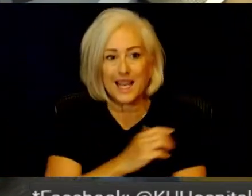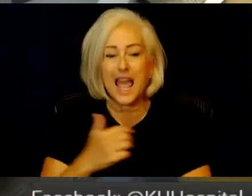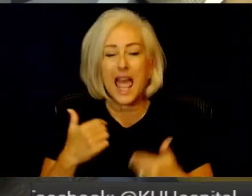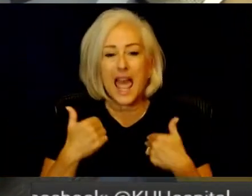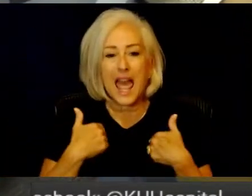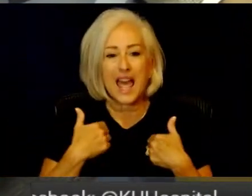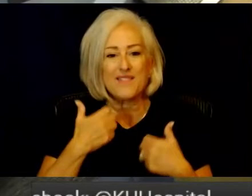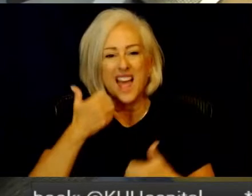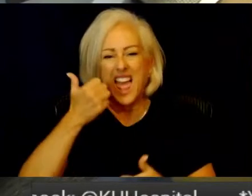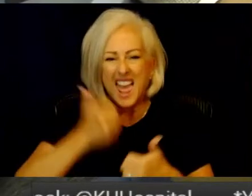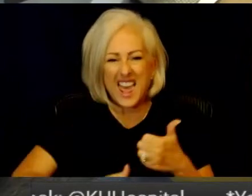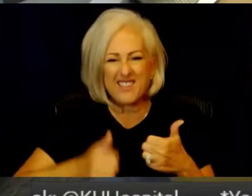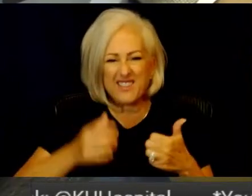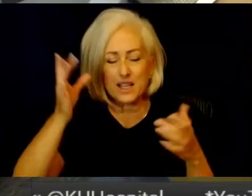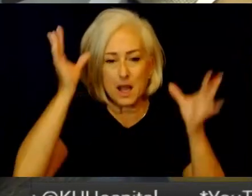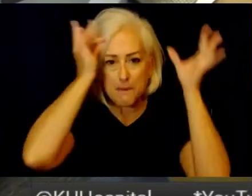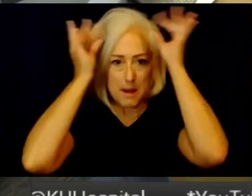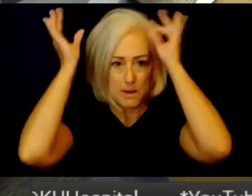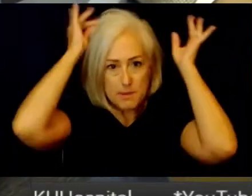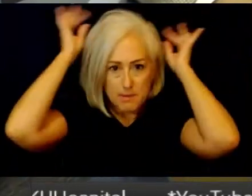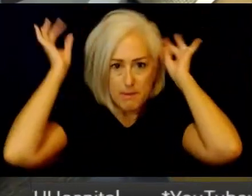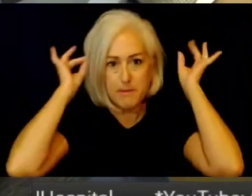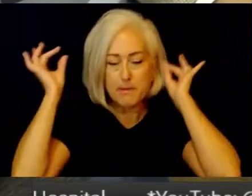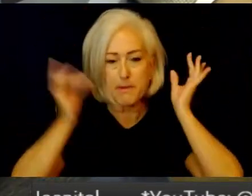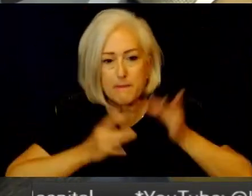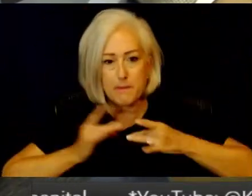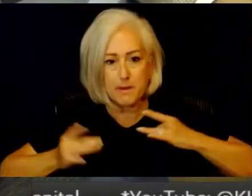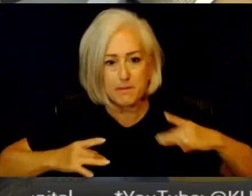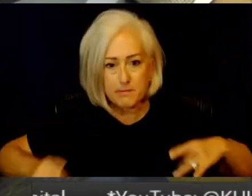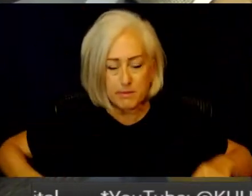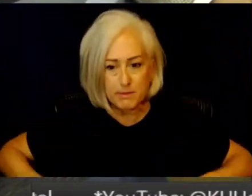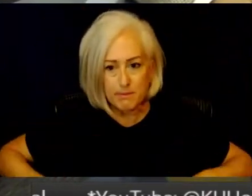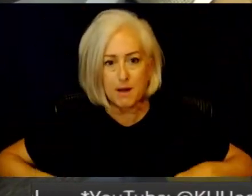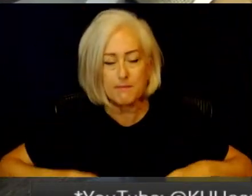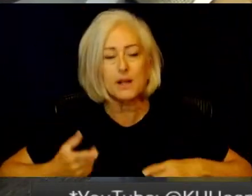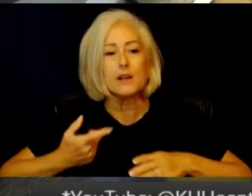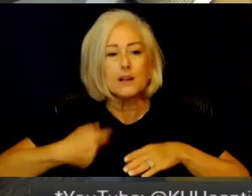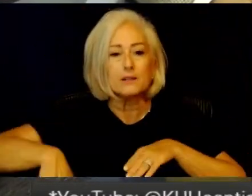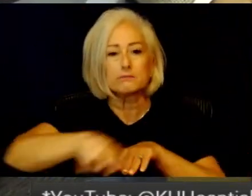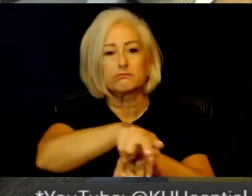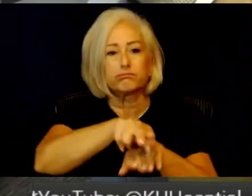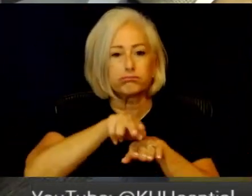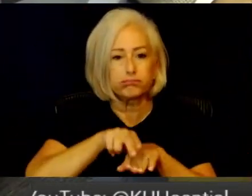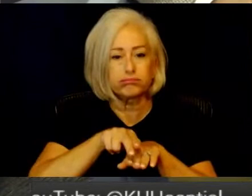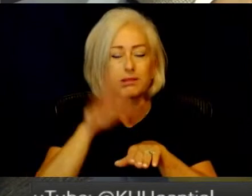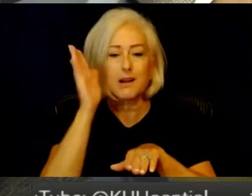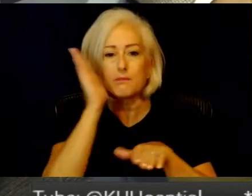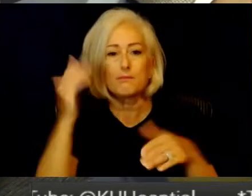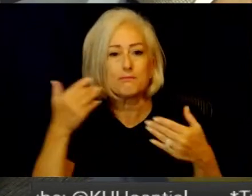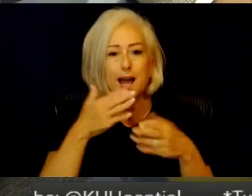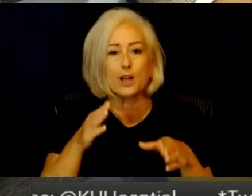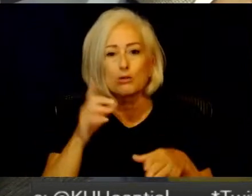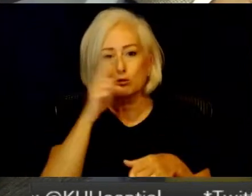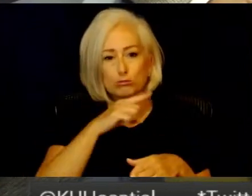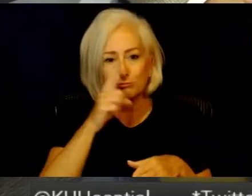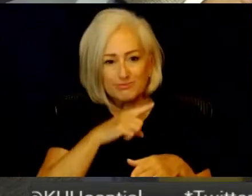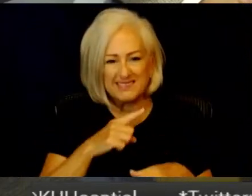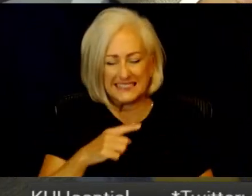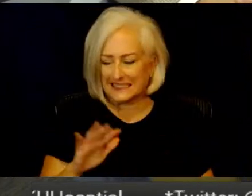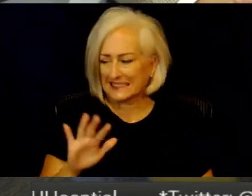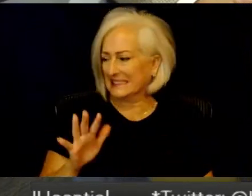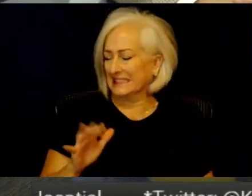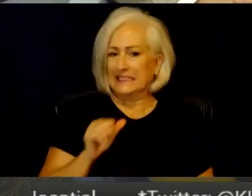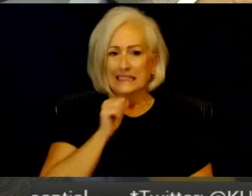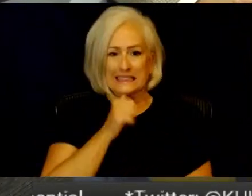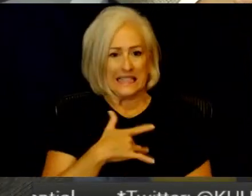can imagine hooked up to my body, and they put me in this simulated bedroom, didn't quite feel like maybe I was getting the